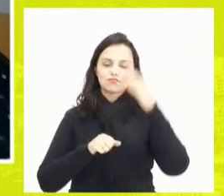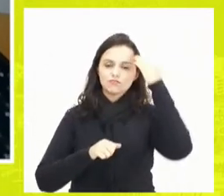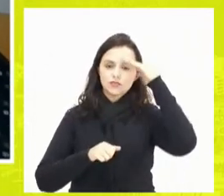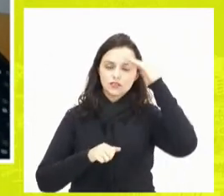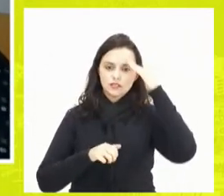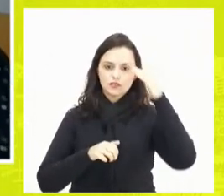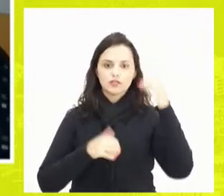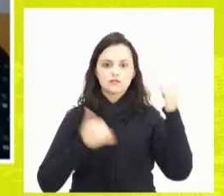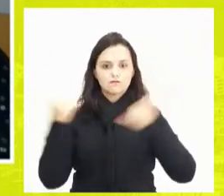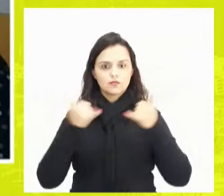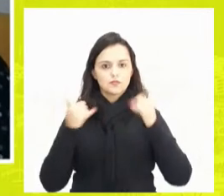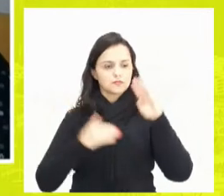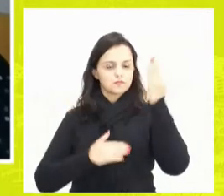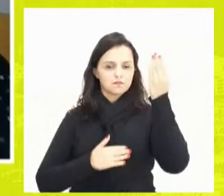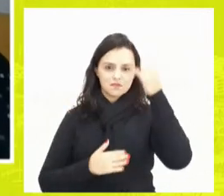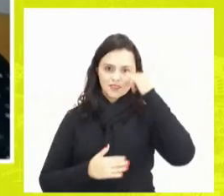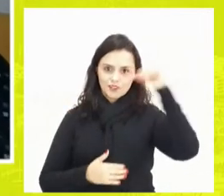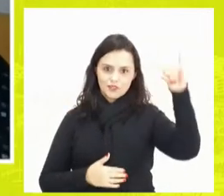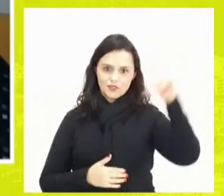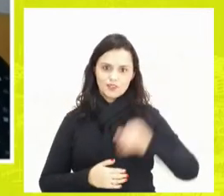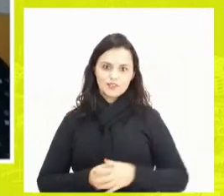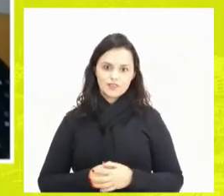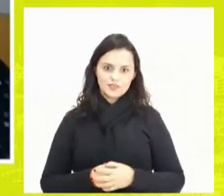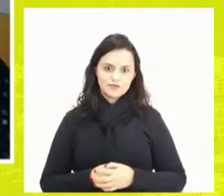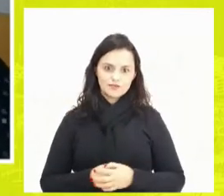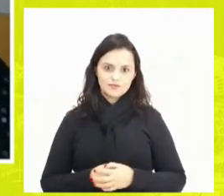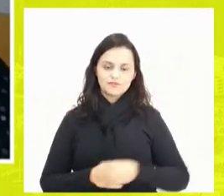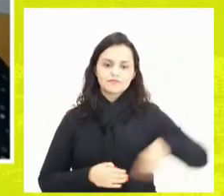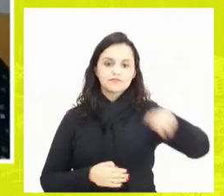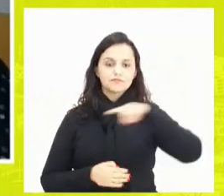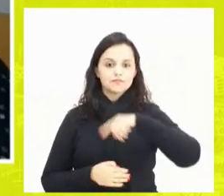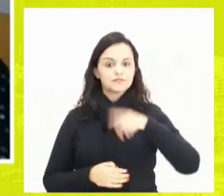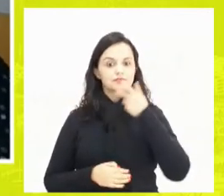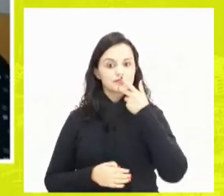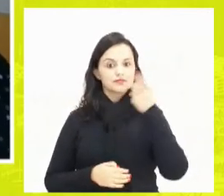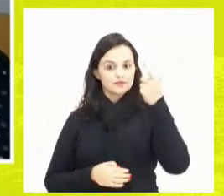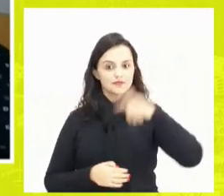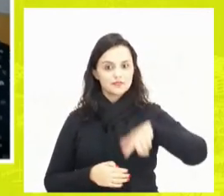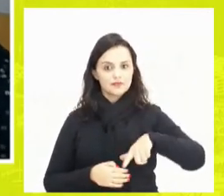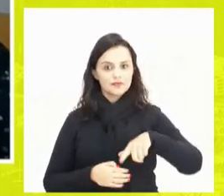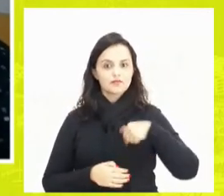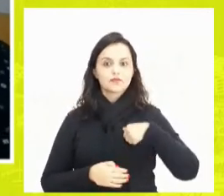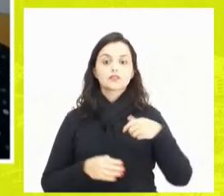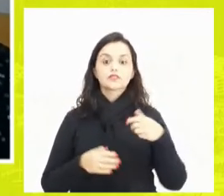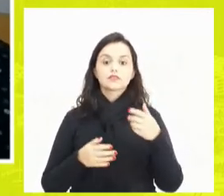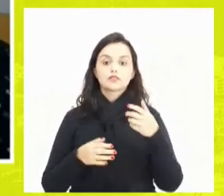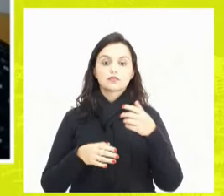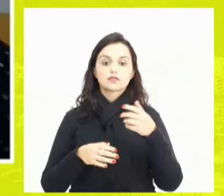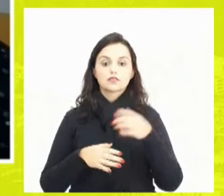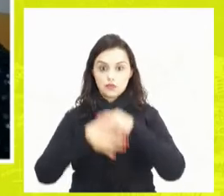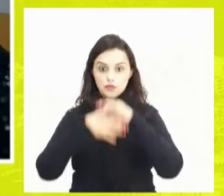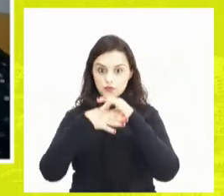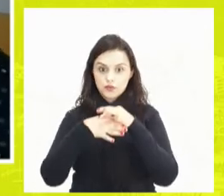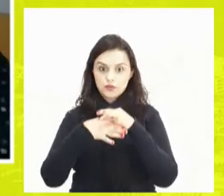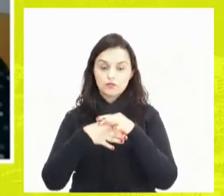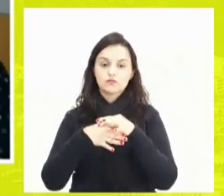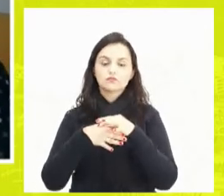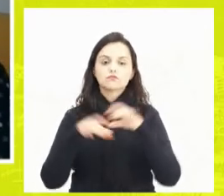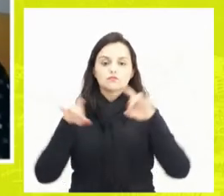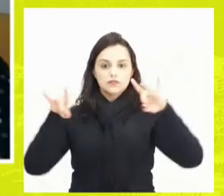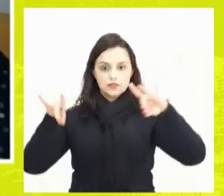in the to act about this we highlight this live broadcast is available